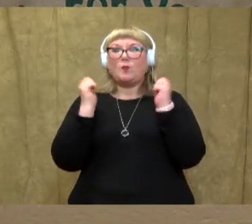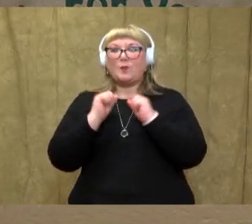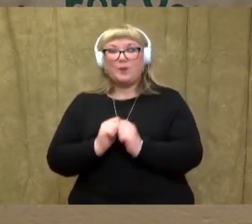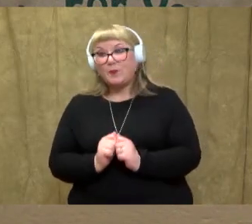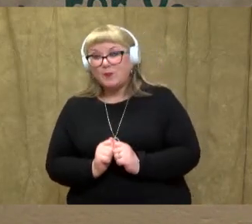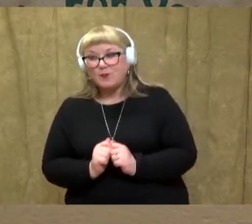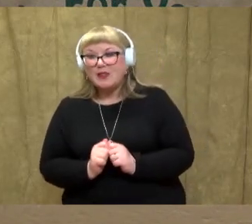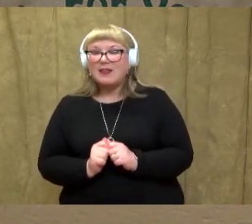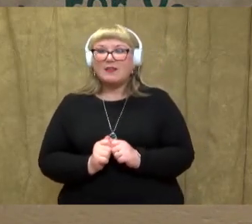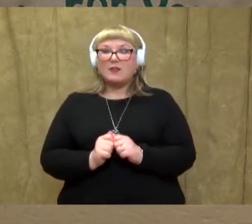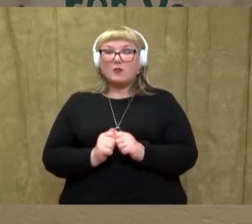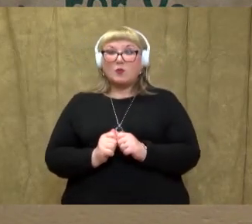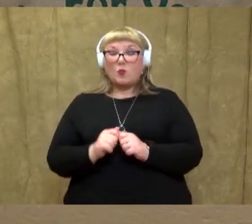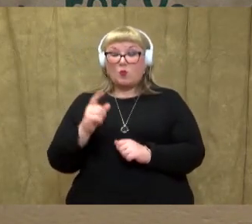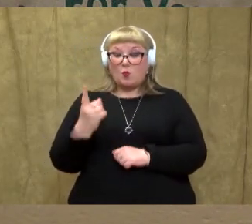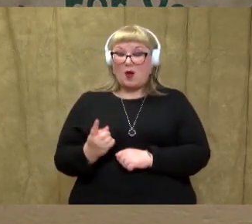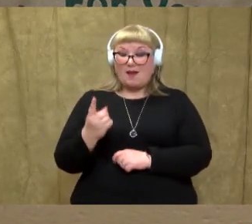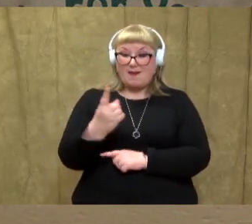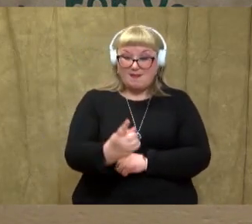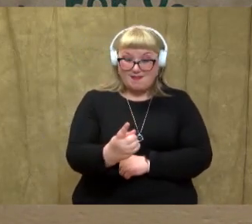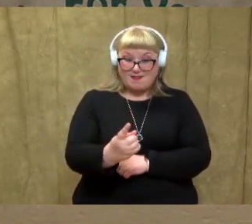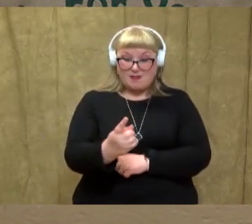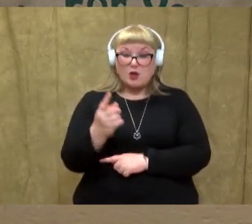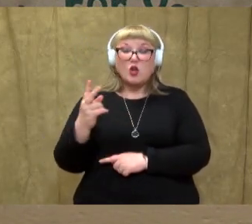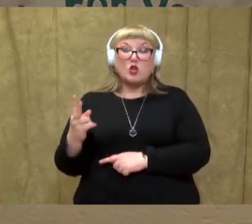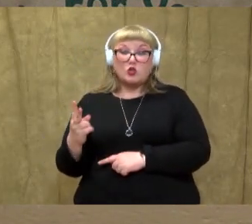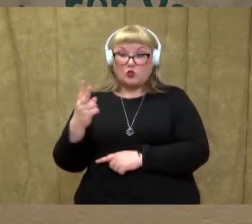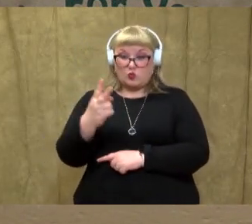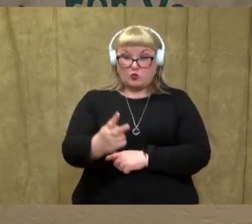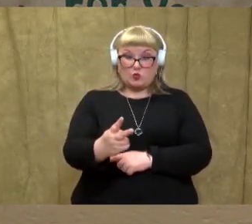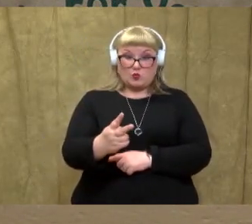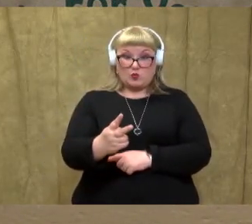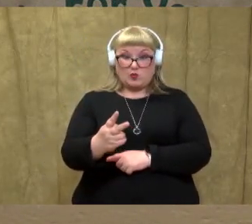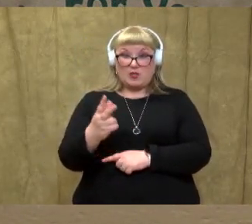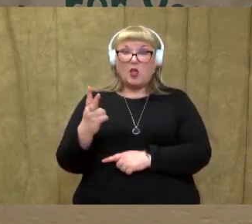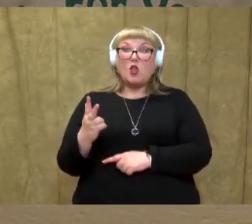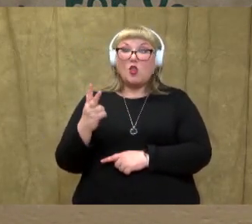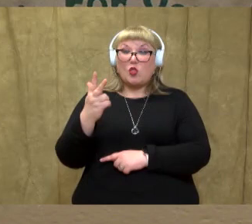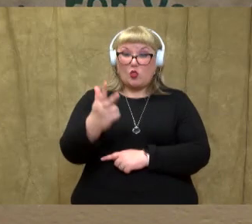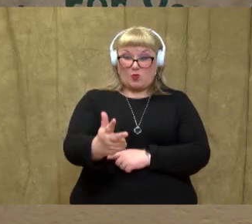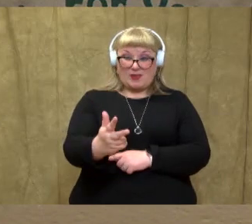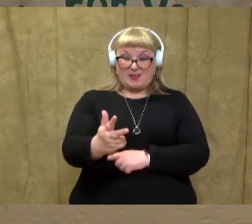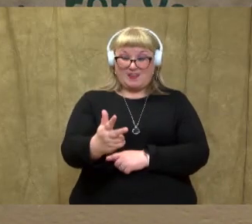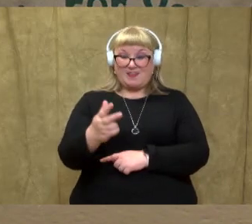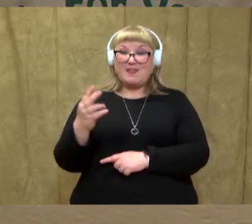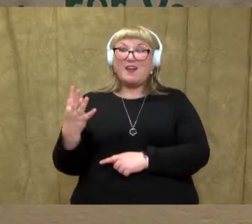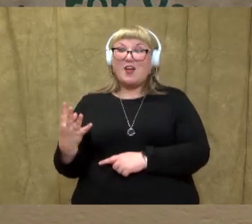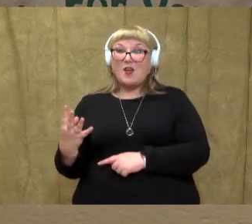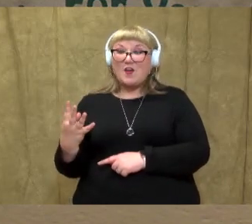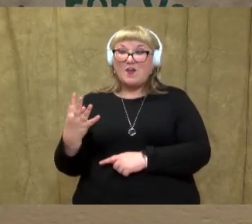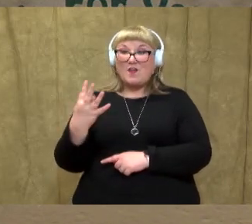ready? 1, 2, 3,